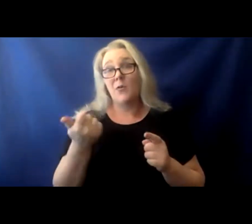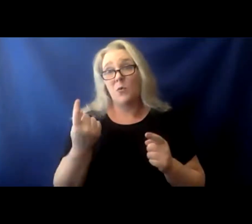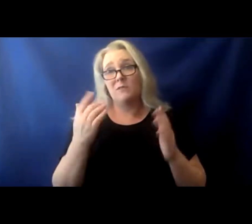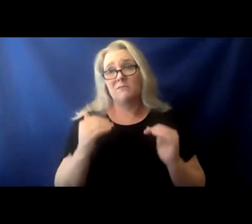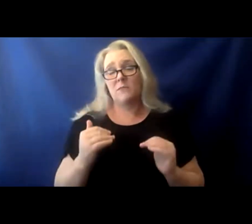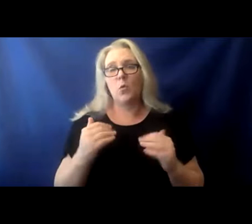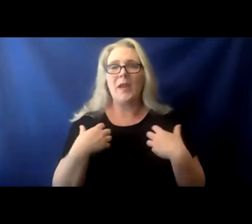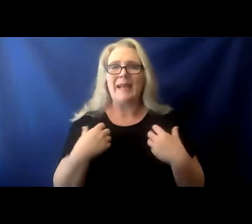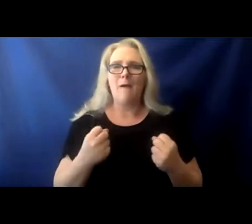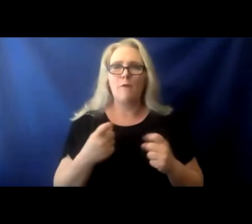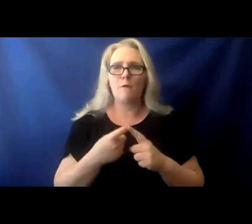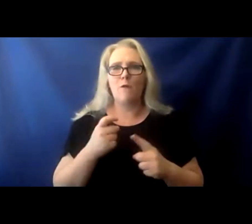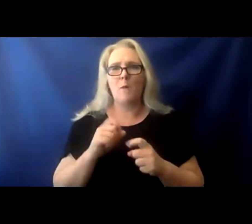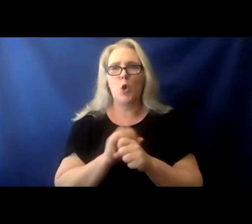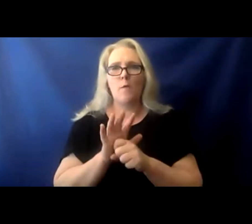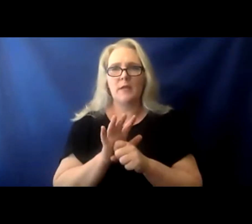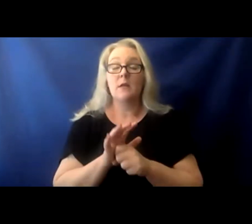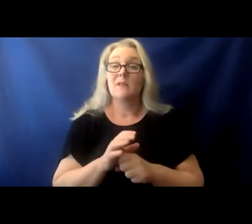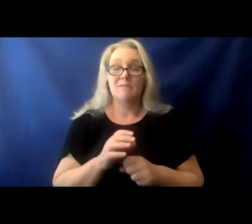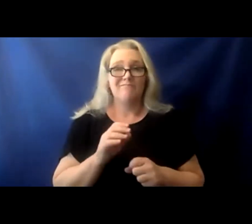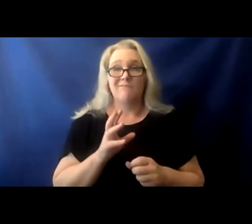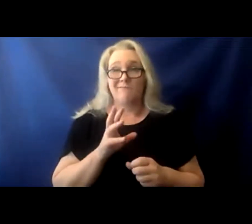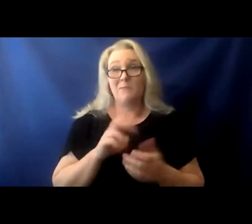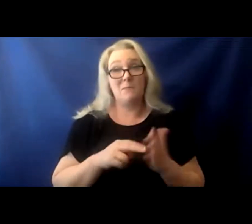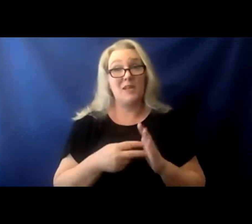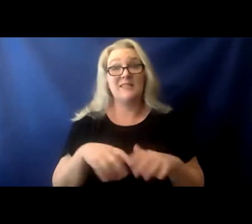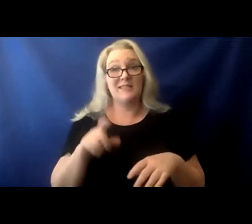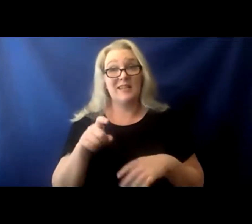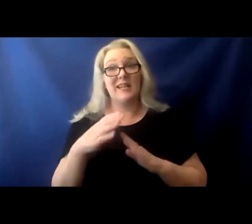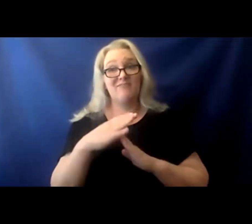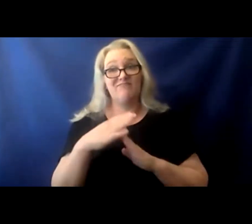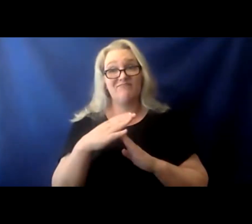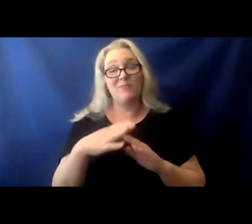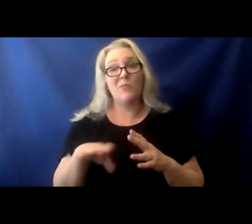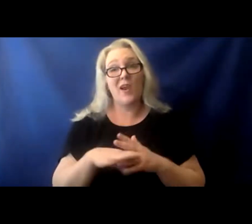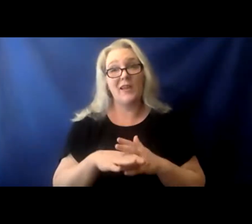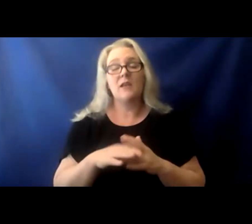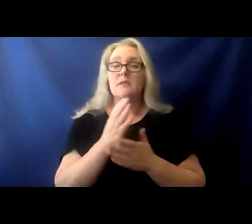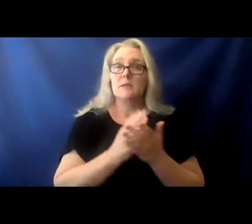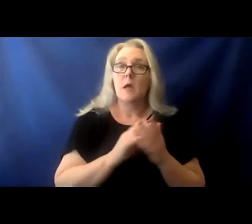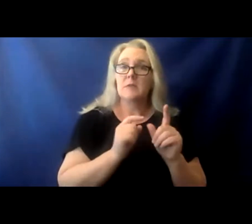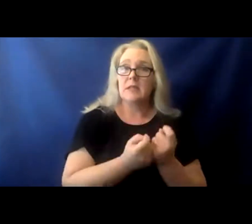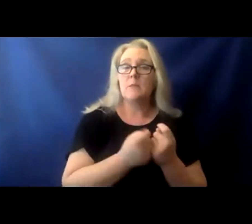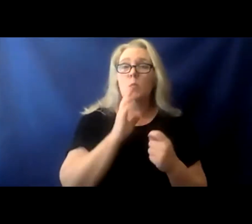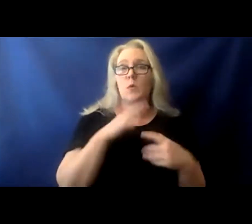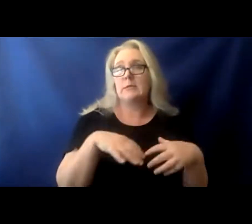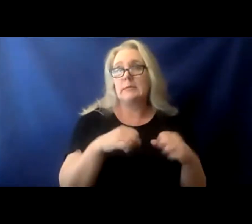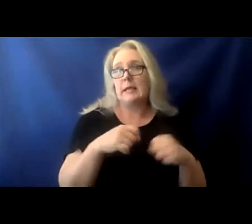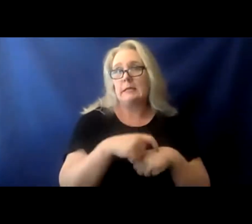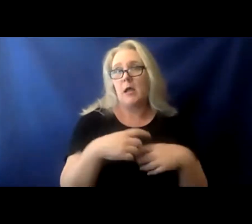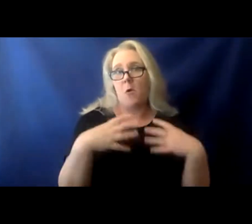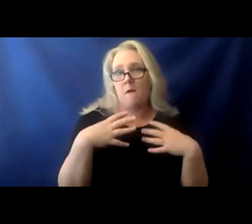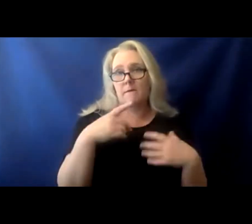And part of recovering from COVID is taking a break. So some of our team will be taking some time off this summer. And if you haven't already, that is your homework as